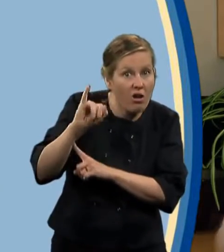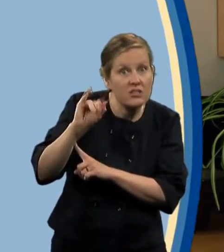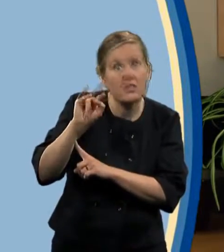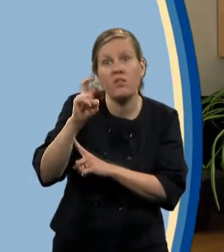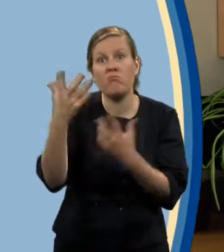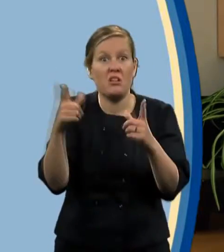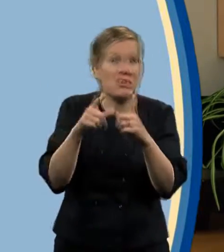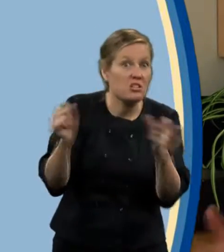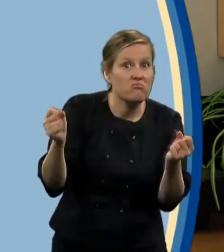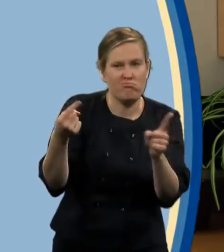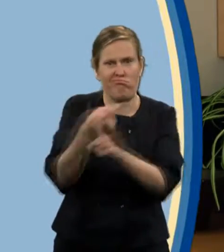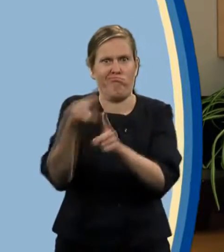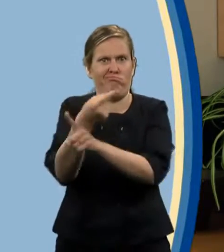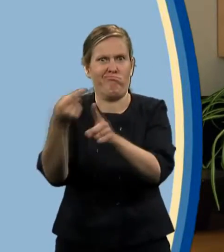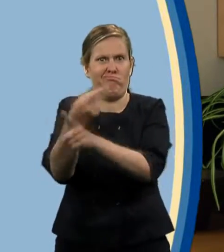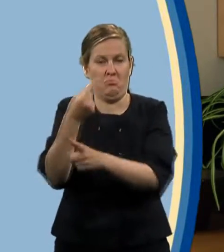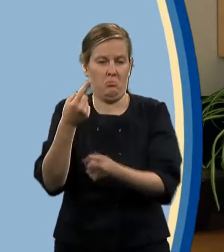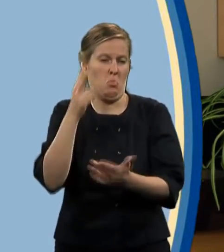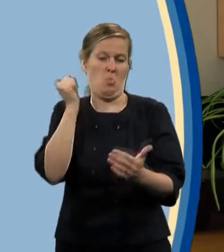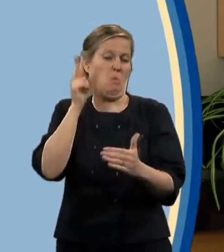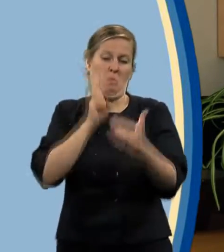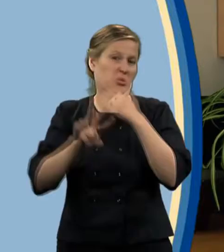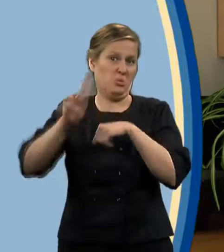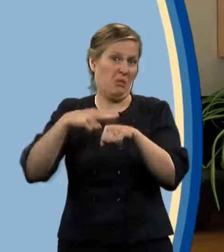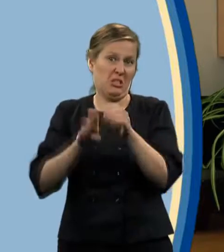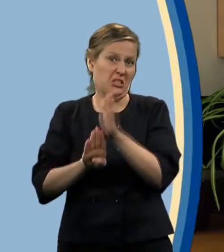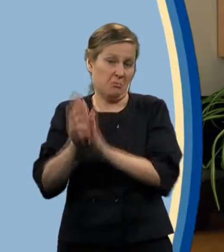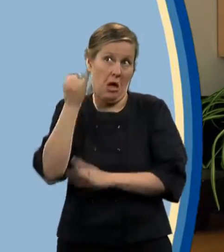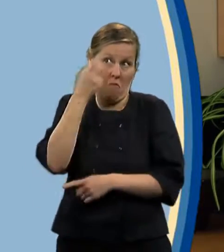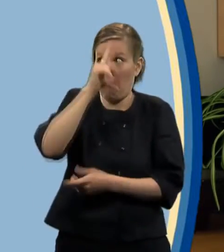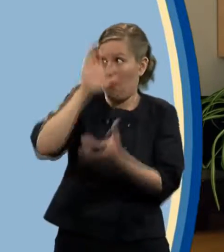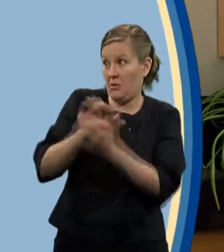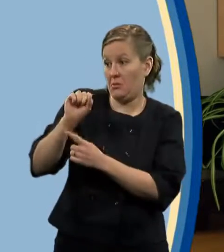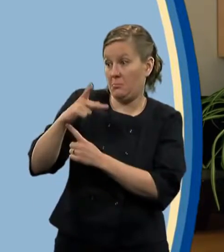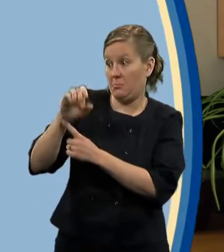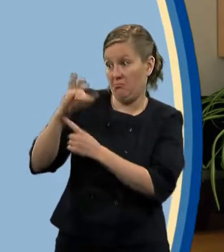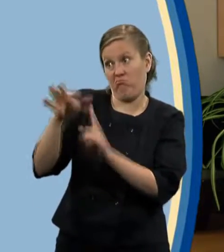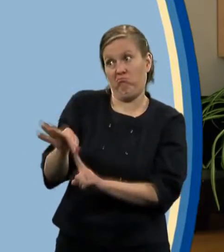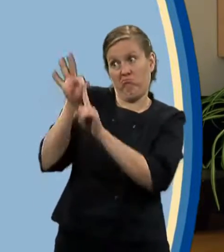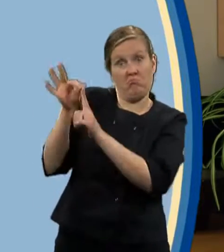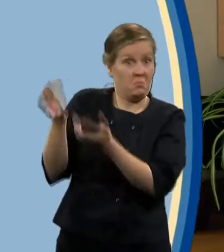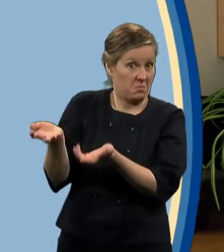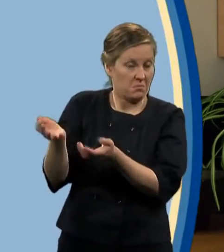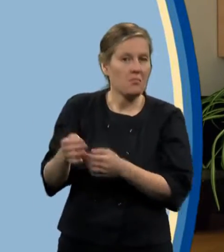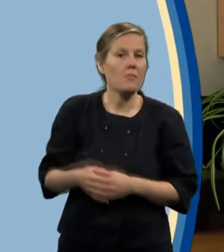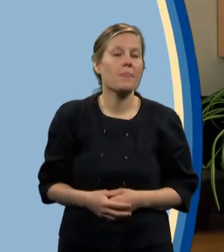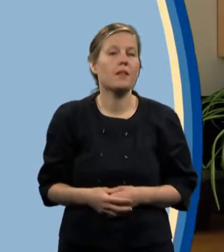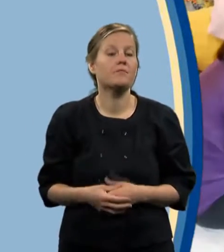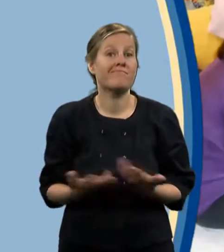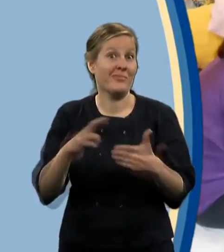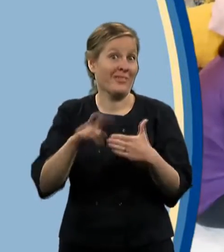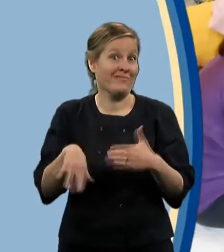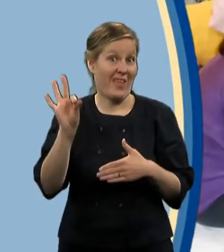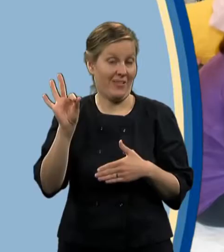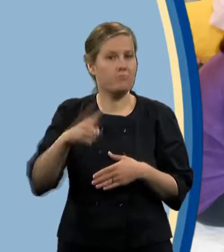cognitive, linguistic, but certainly the view that speech is special would not predict normal development.